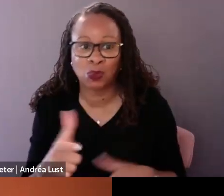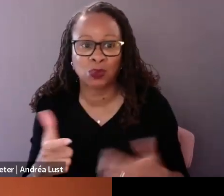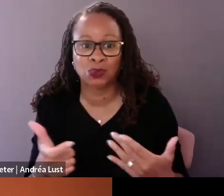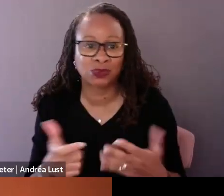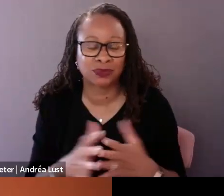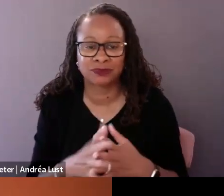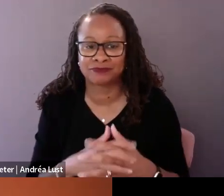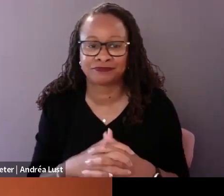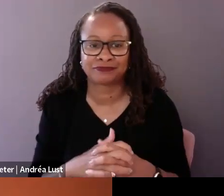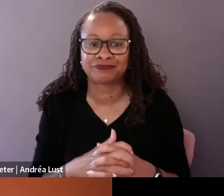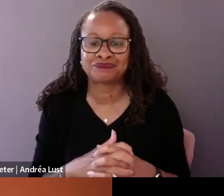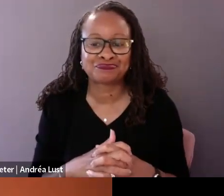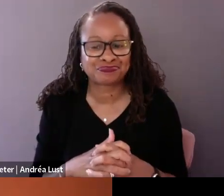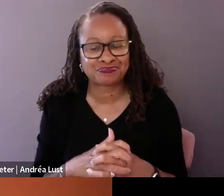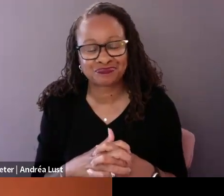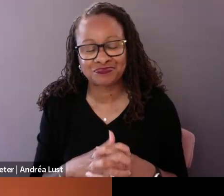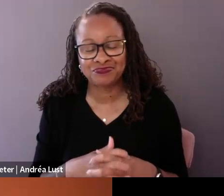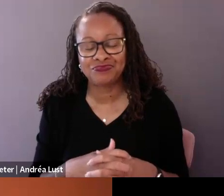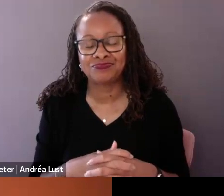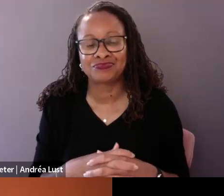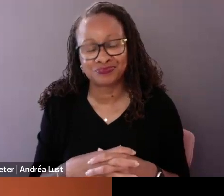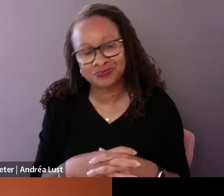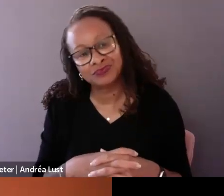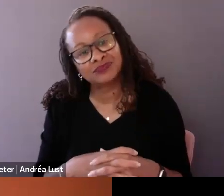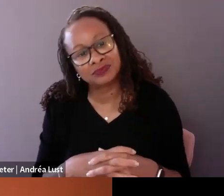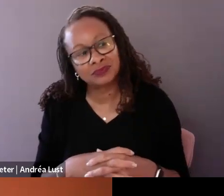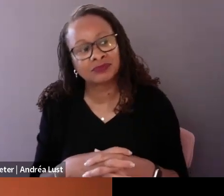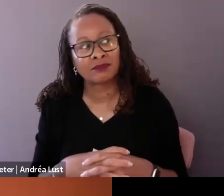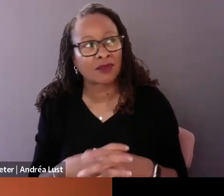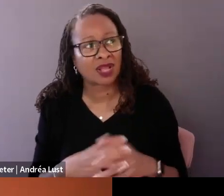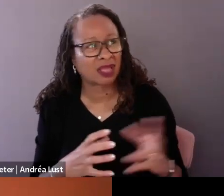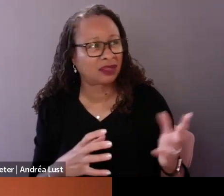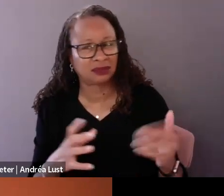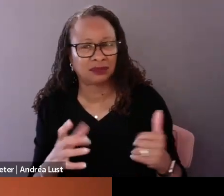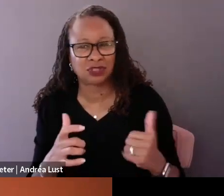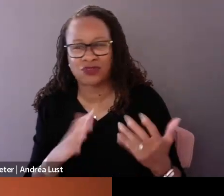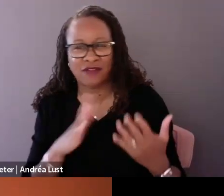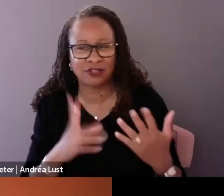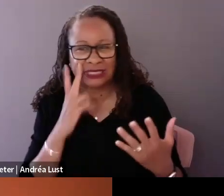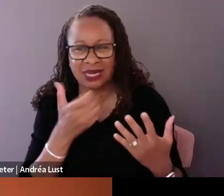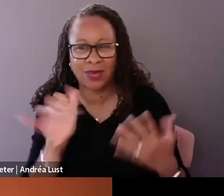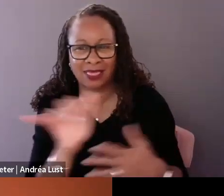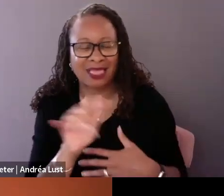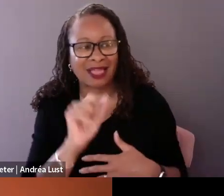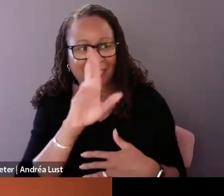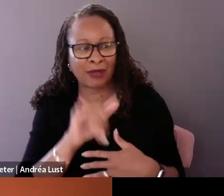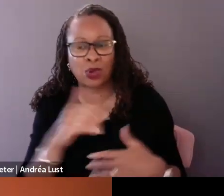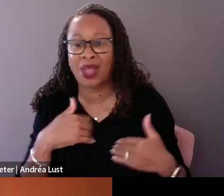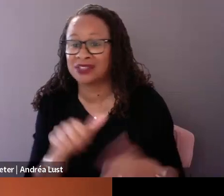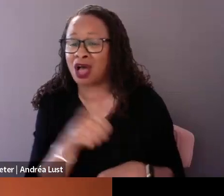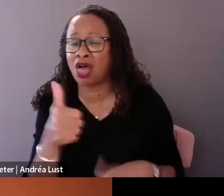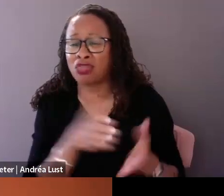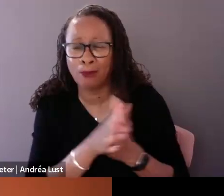shadow, a distant, you know, Larry type person, you know, who might have ulterior motives, you know,